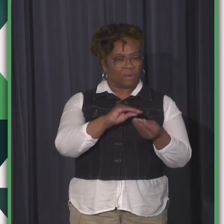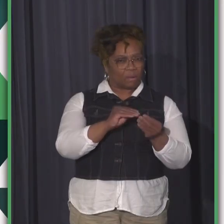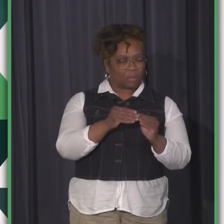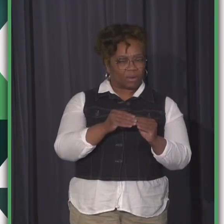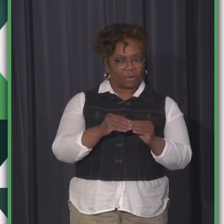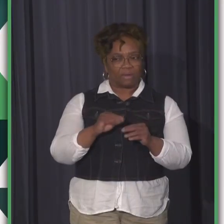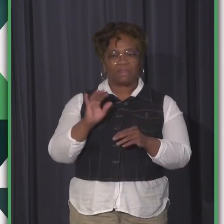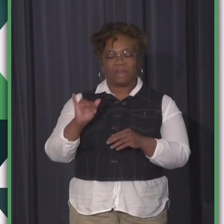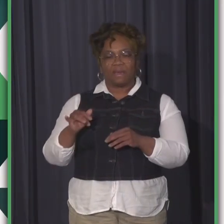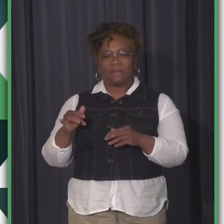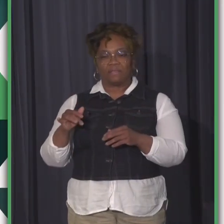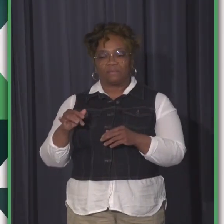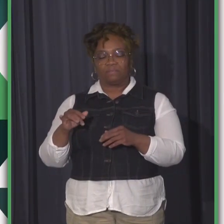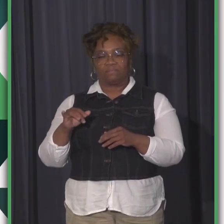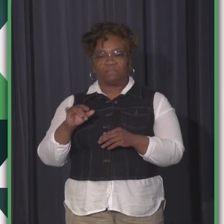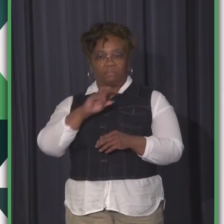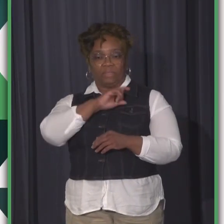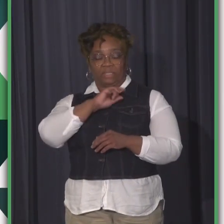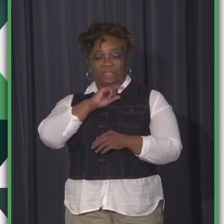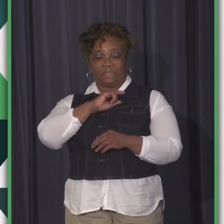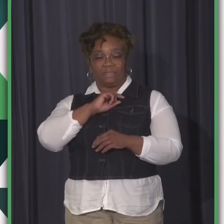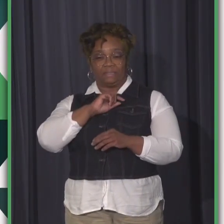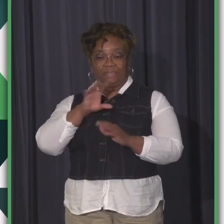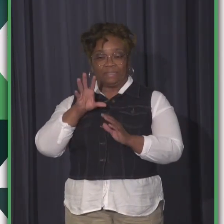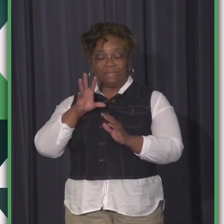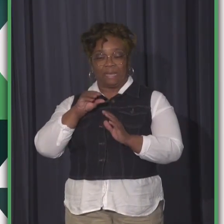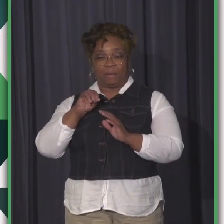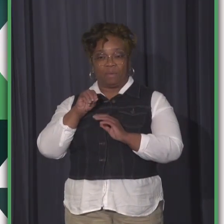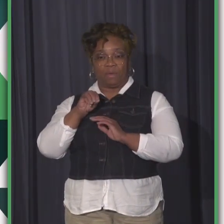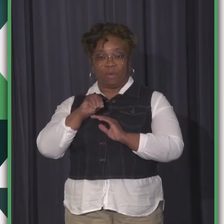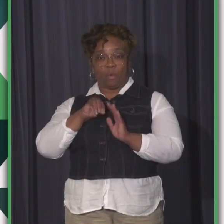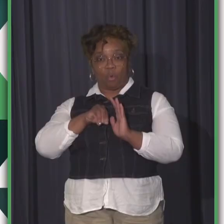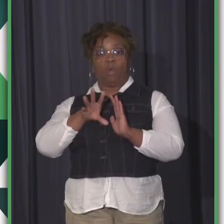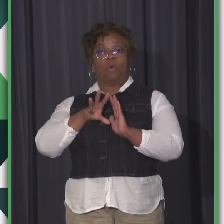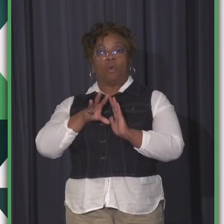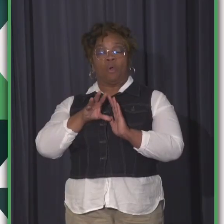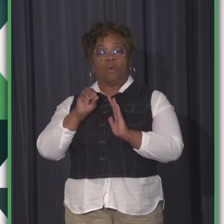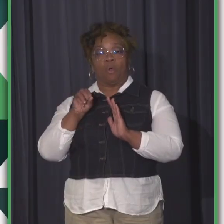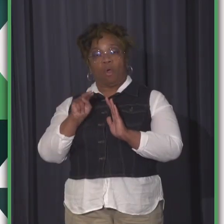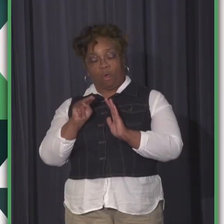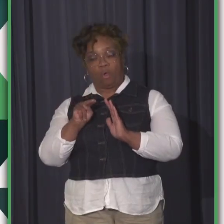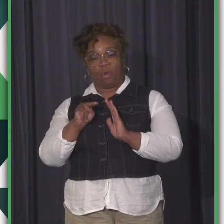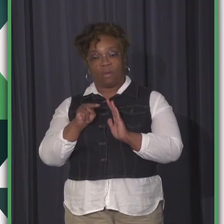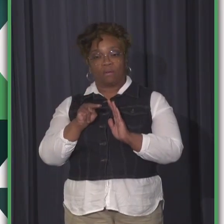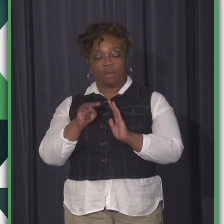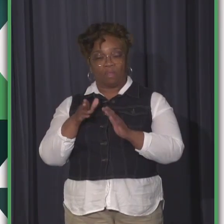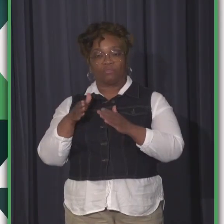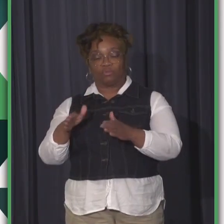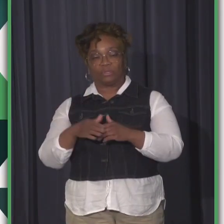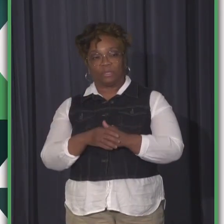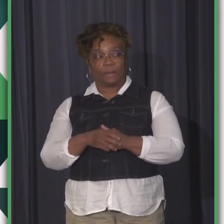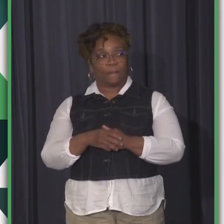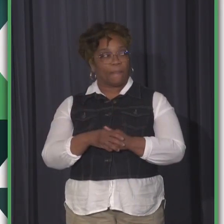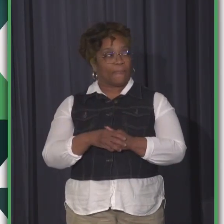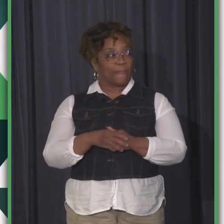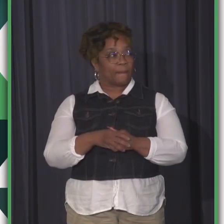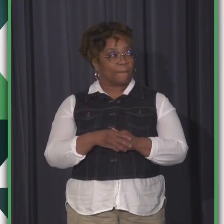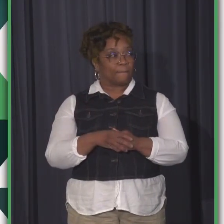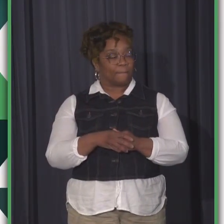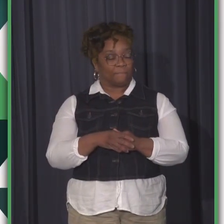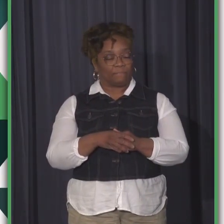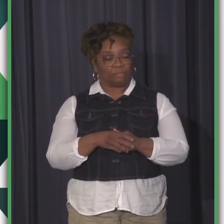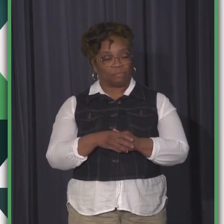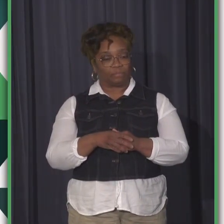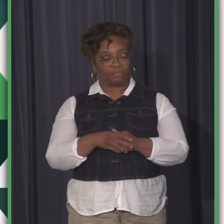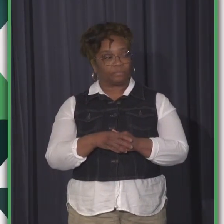when officers turn on their camera. So when they on patrol. Go. I'm sorry. Through the chair, Dr.